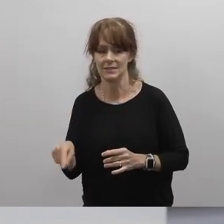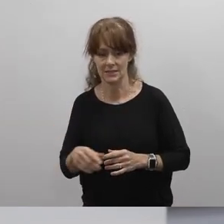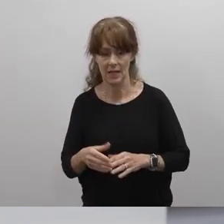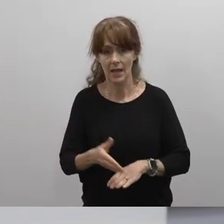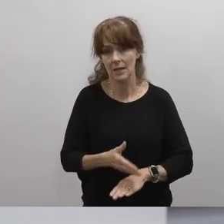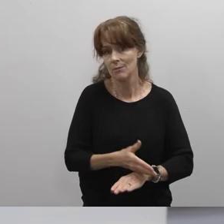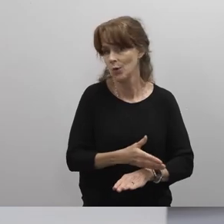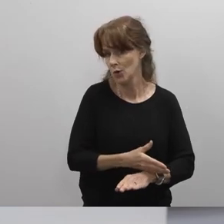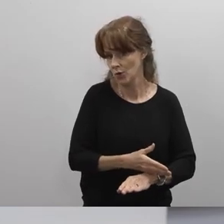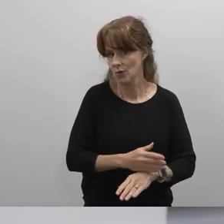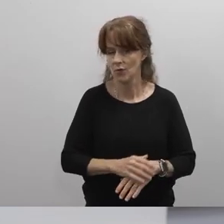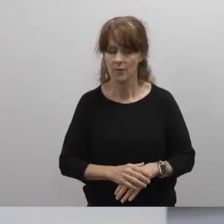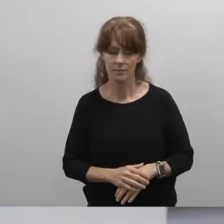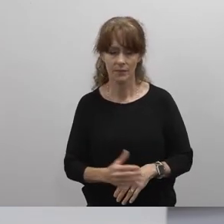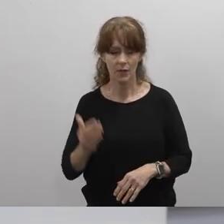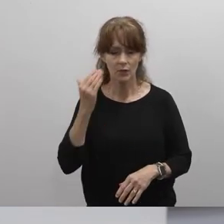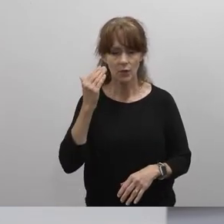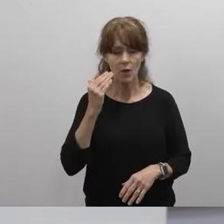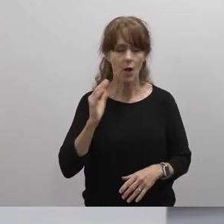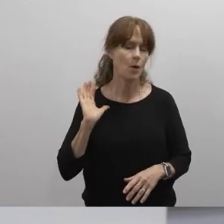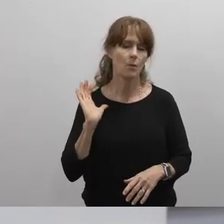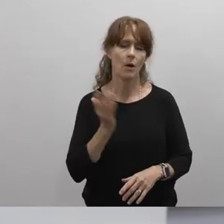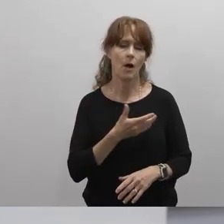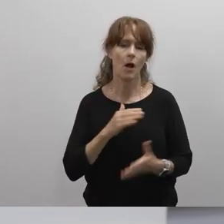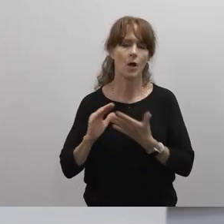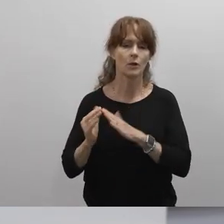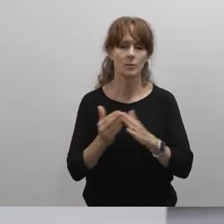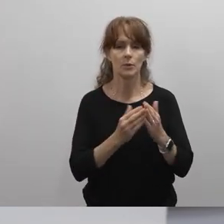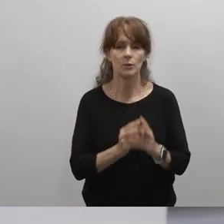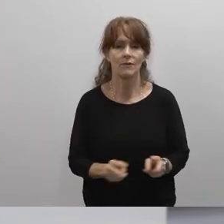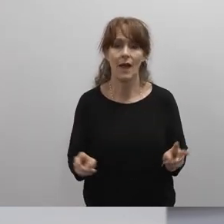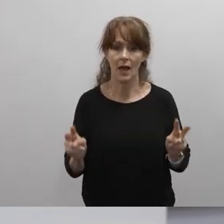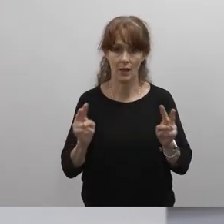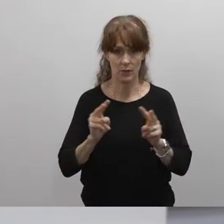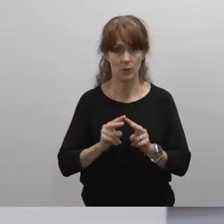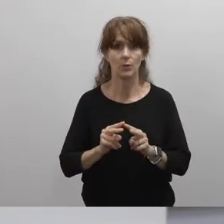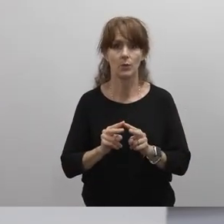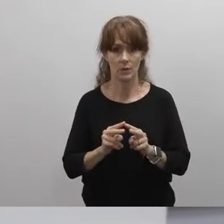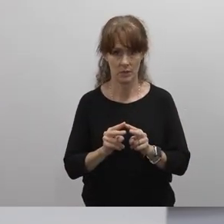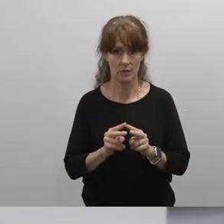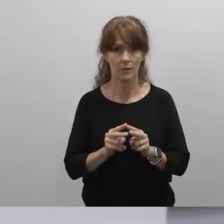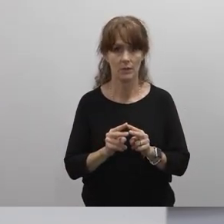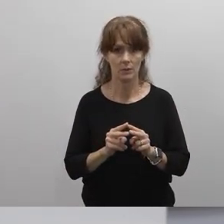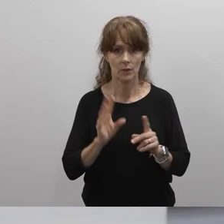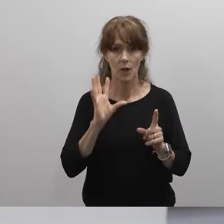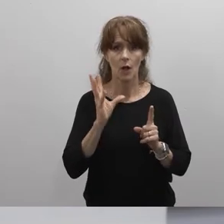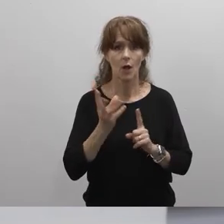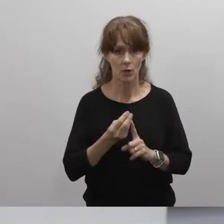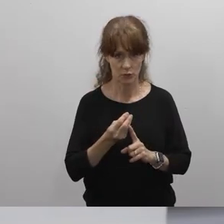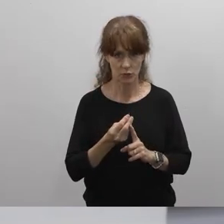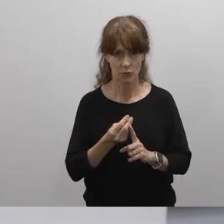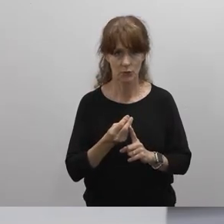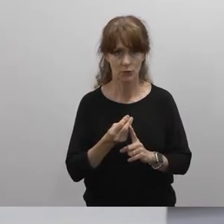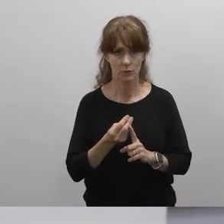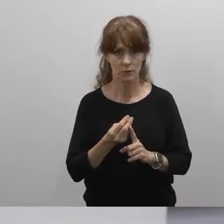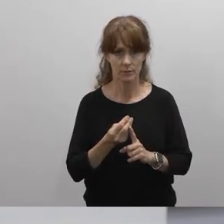So to know that our communities value culture,